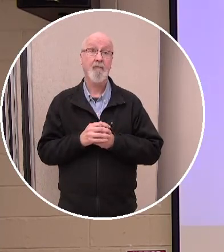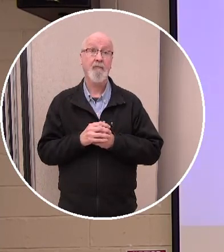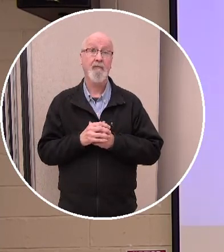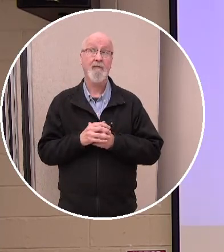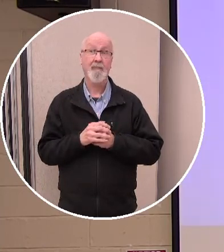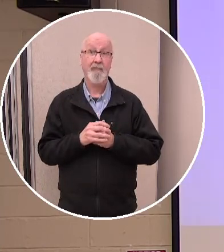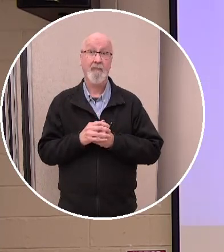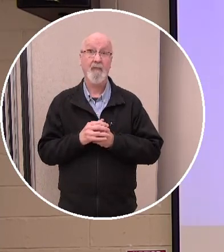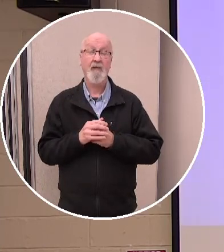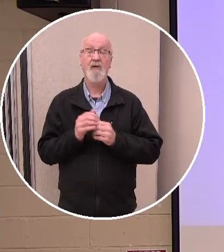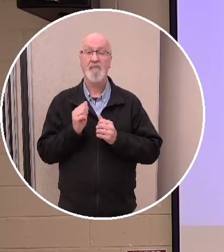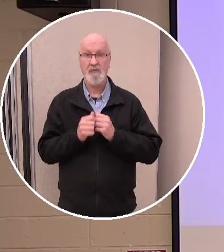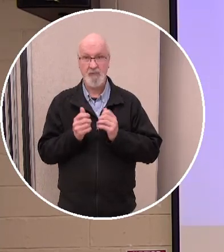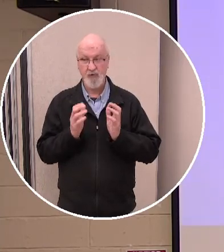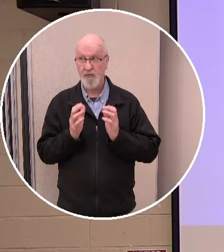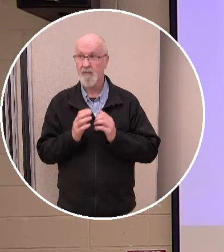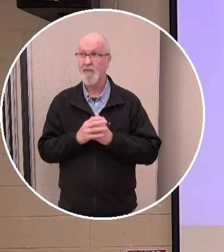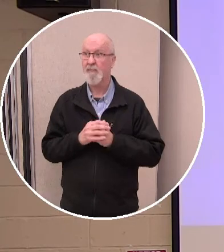Aye. Motion carried.